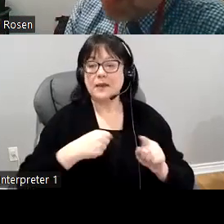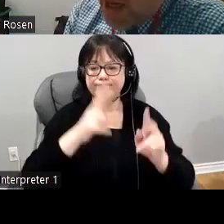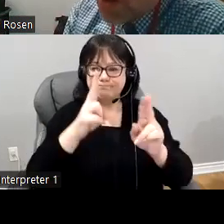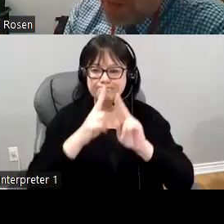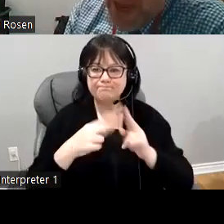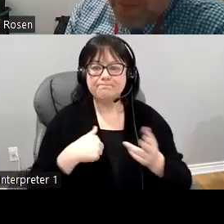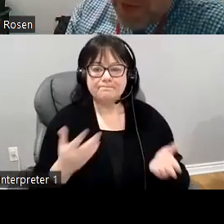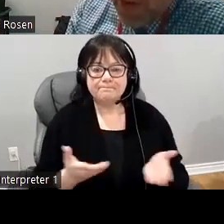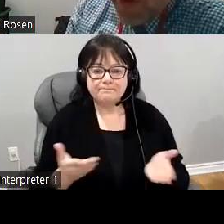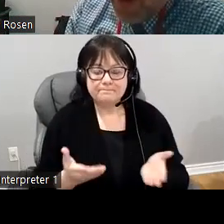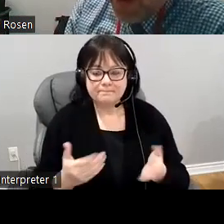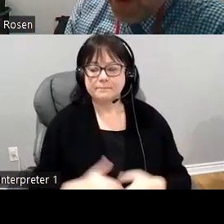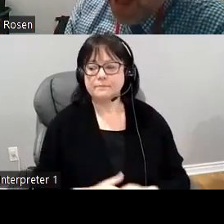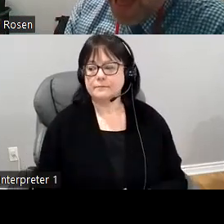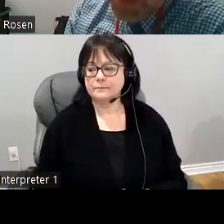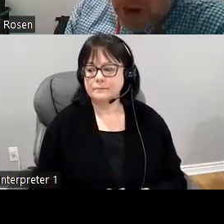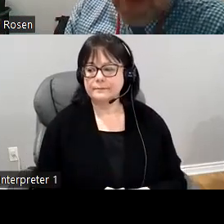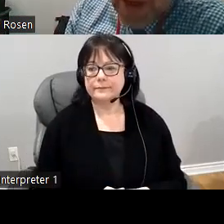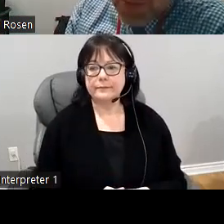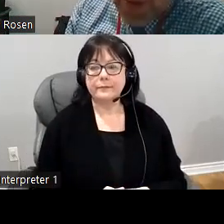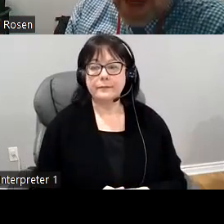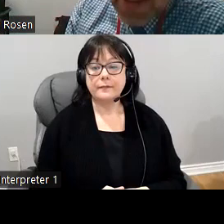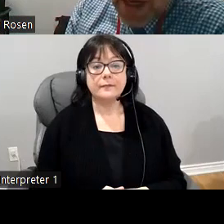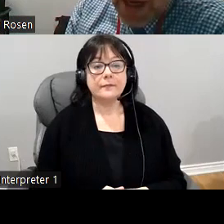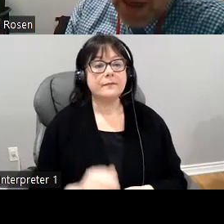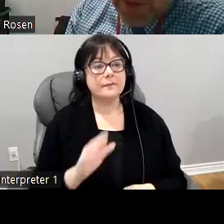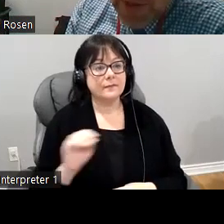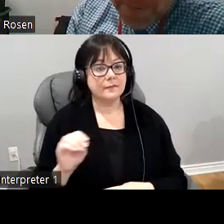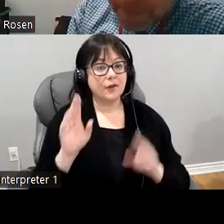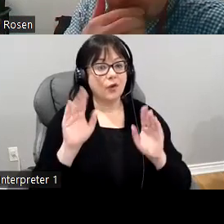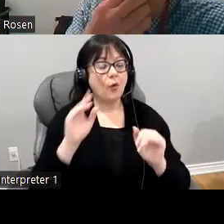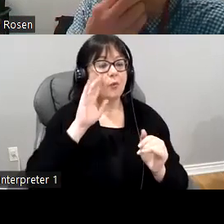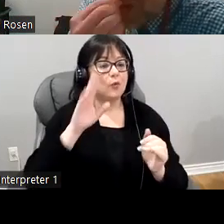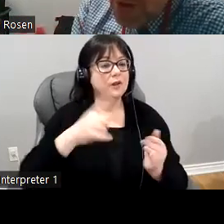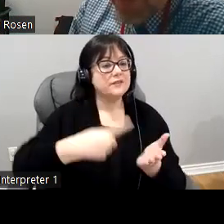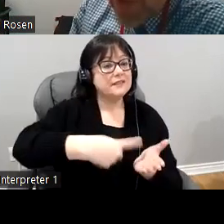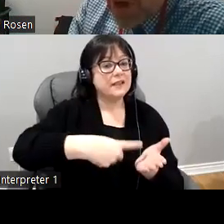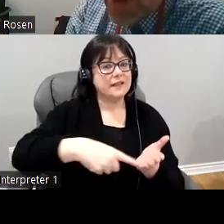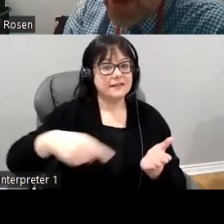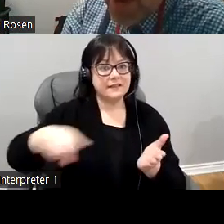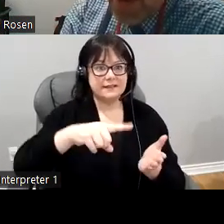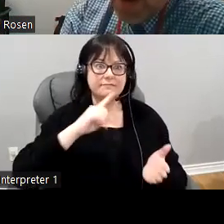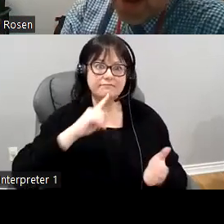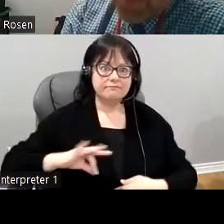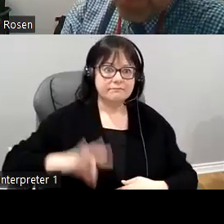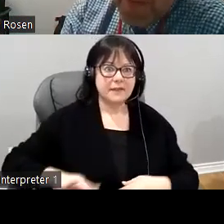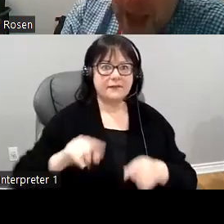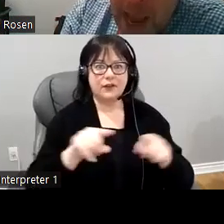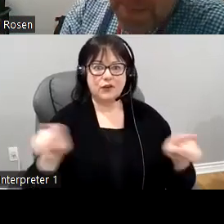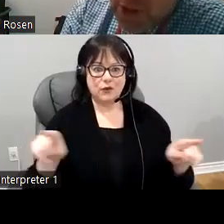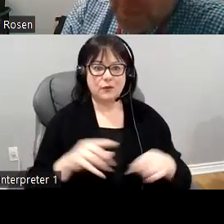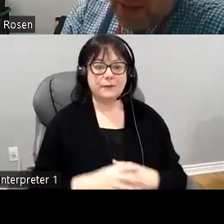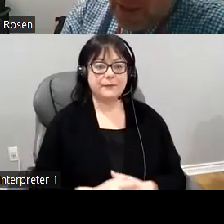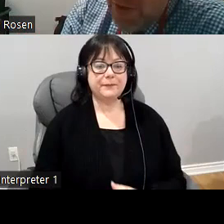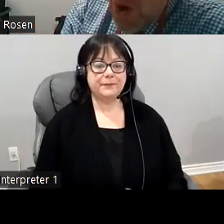going to discuss will be helpful as part of this really exciting conference. So first, from